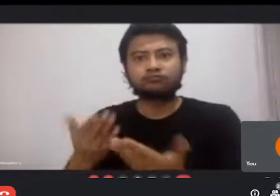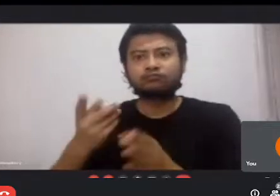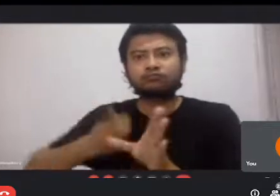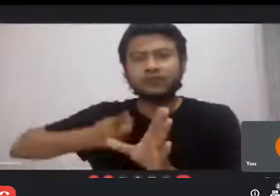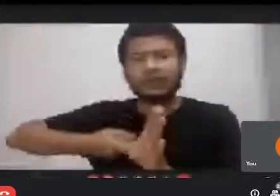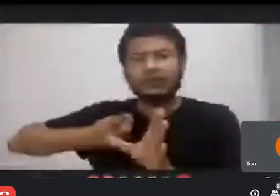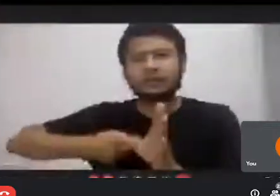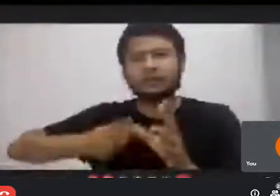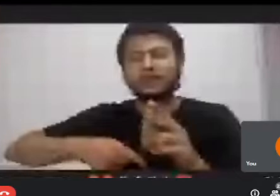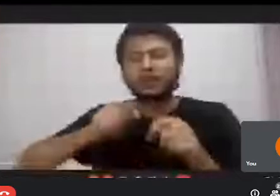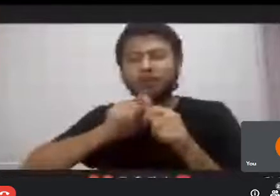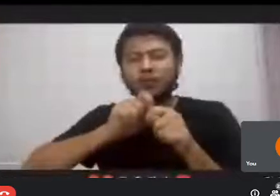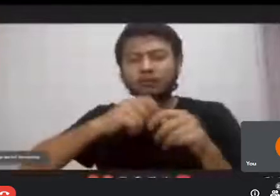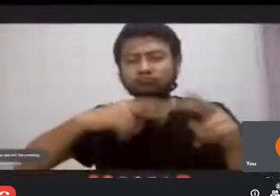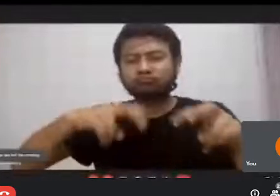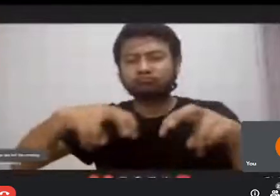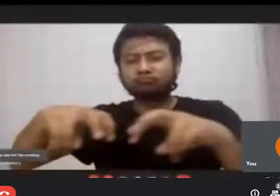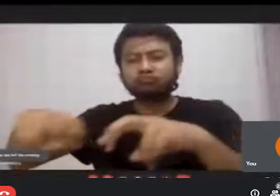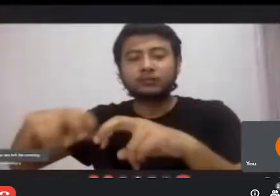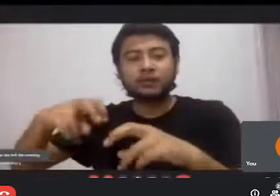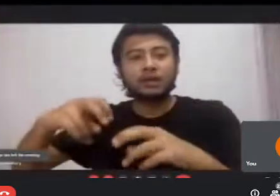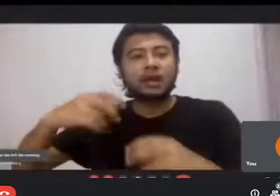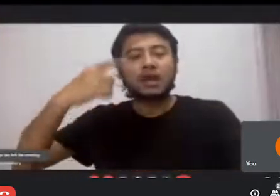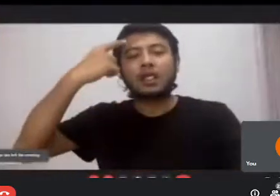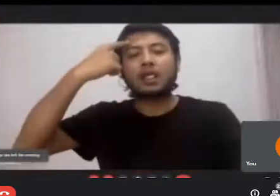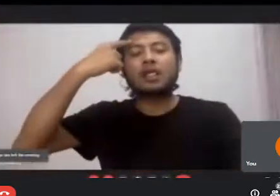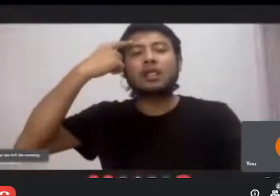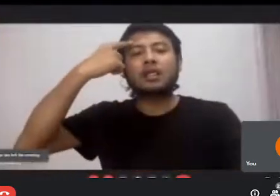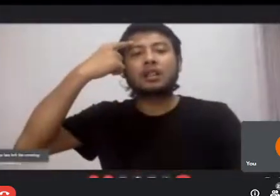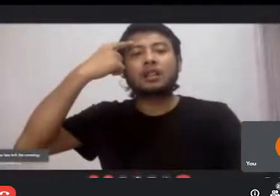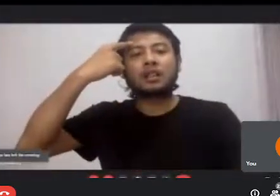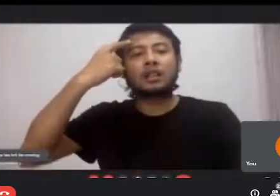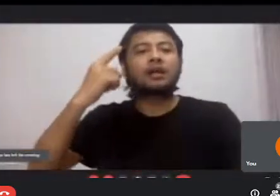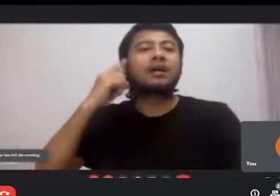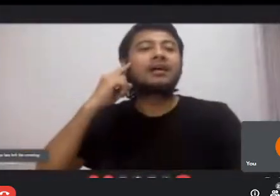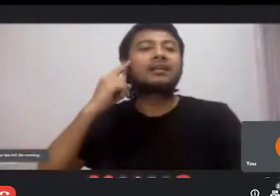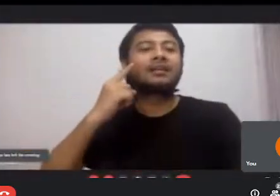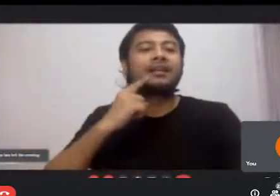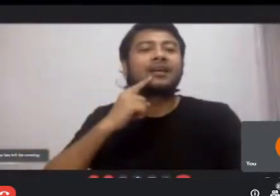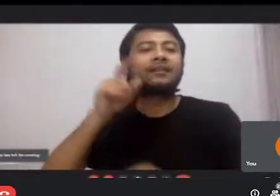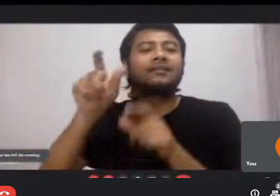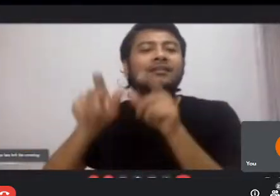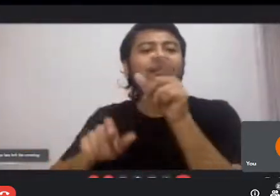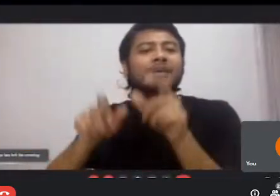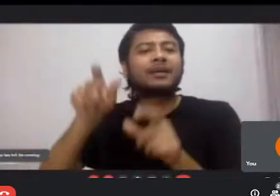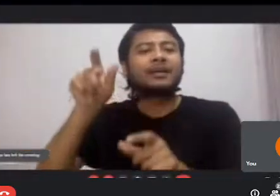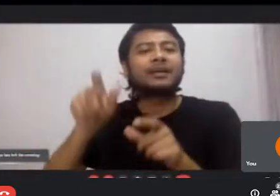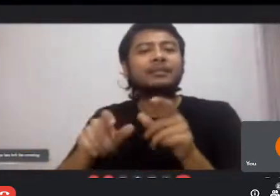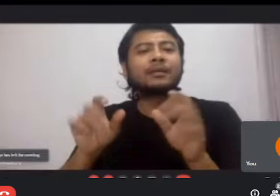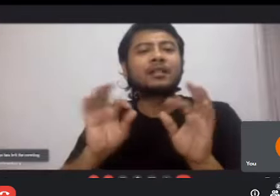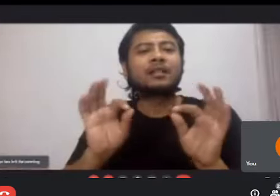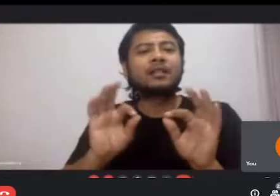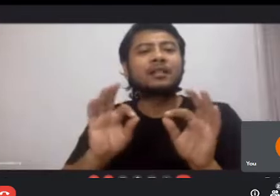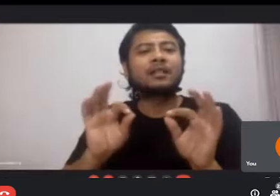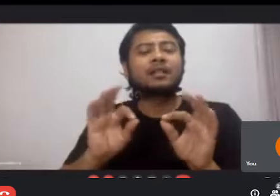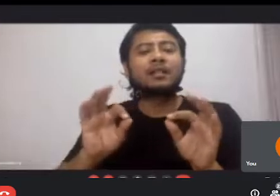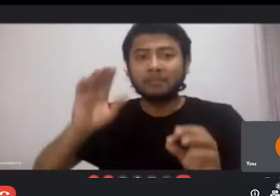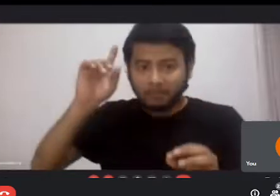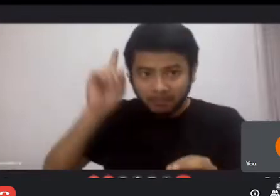professionals in roles of deaf education. This is now our focus,